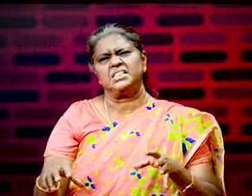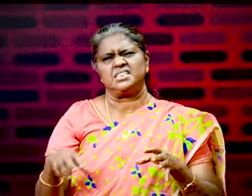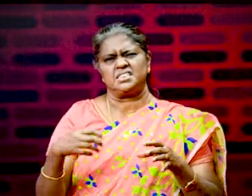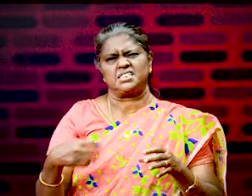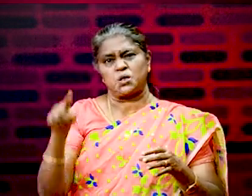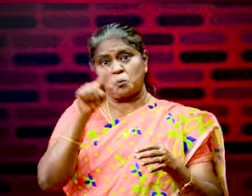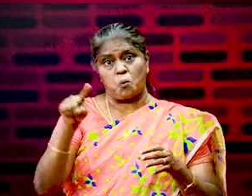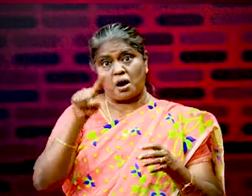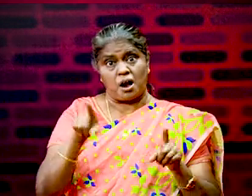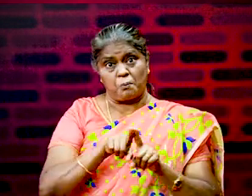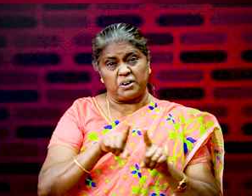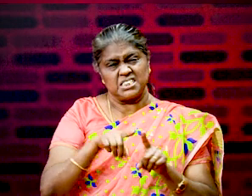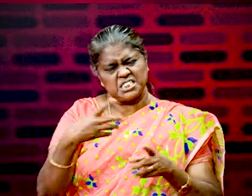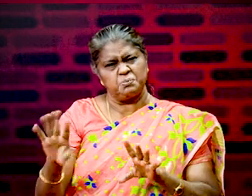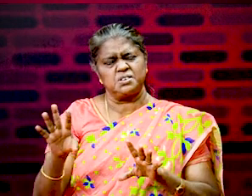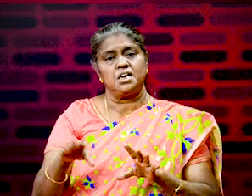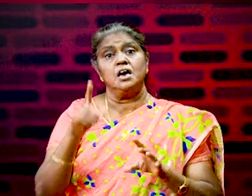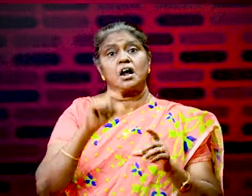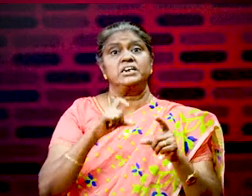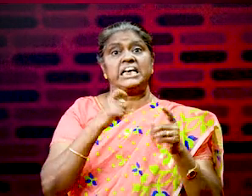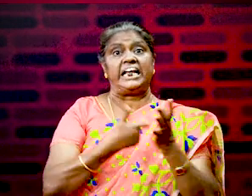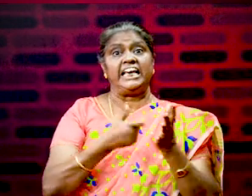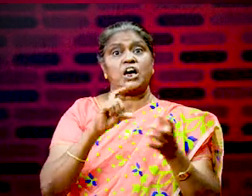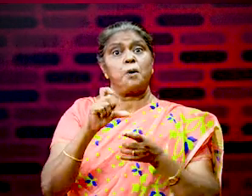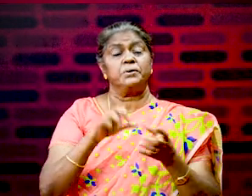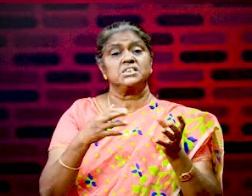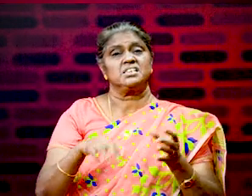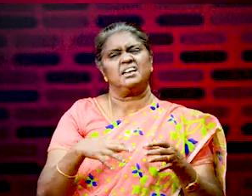by the devil. You might have lost so many things in the